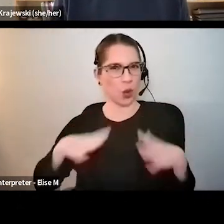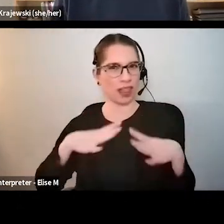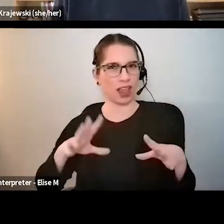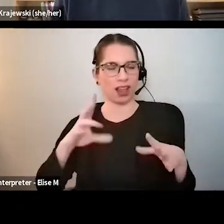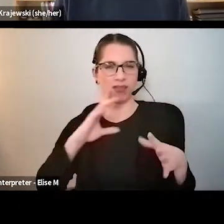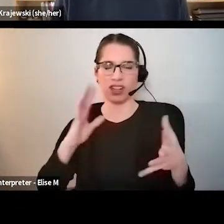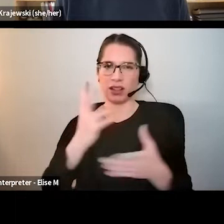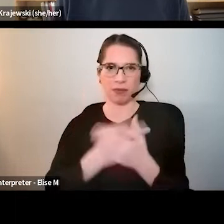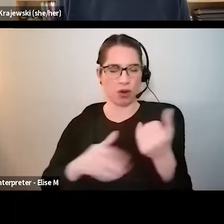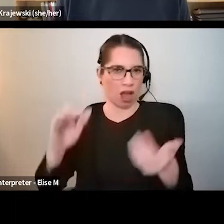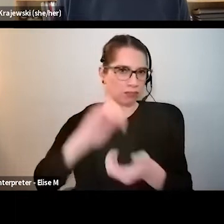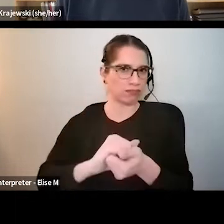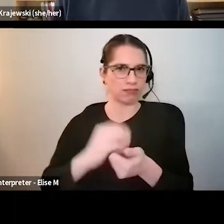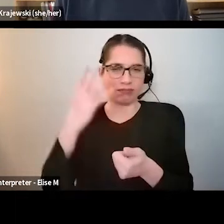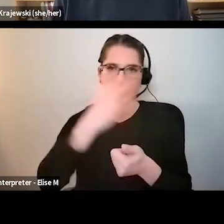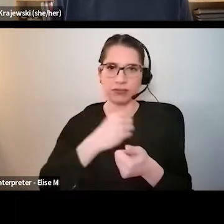artists.